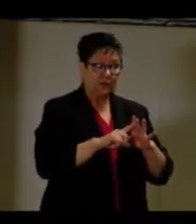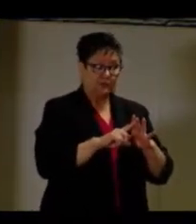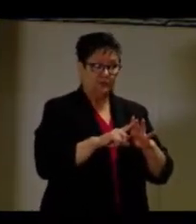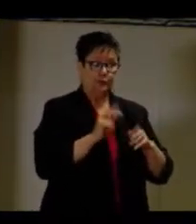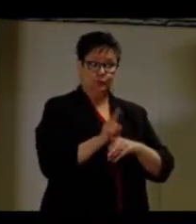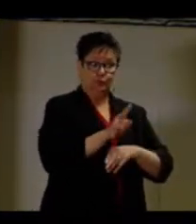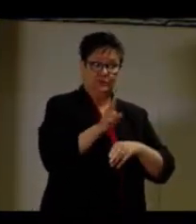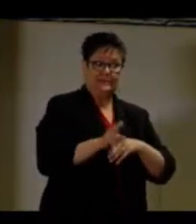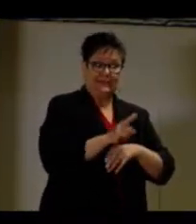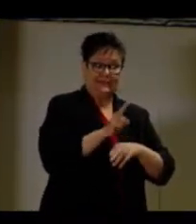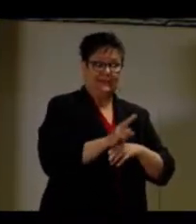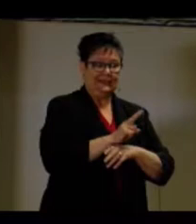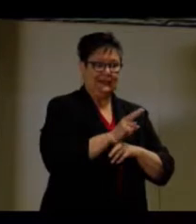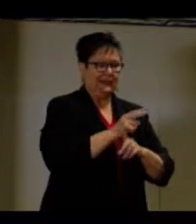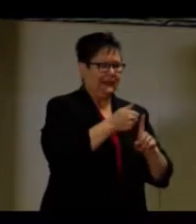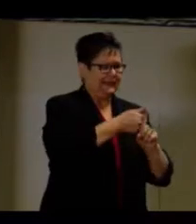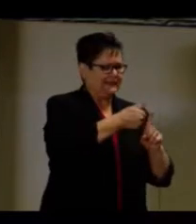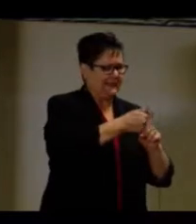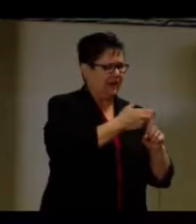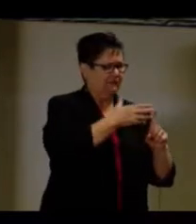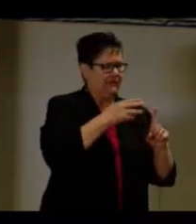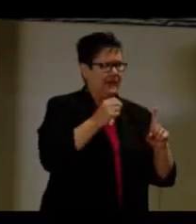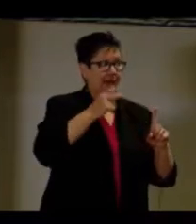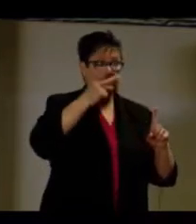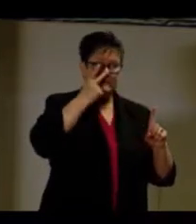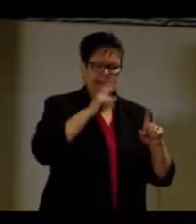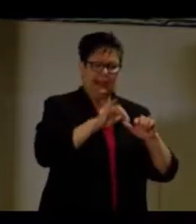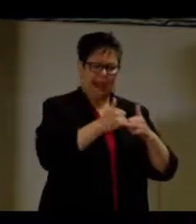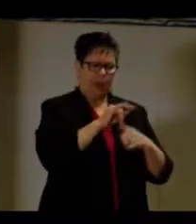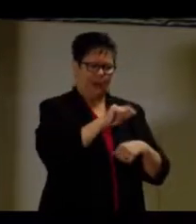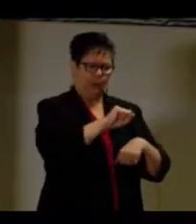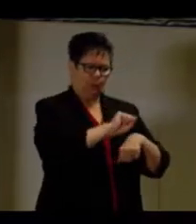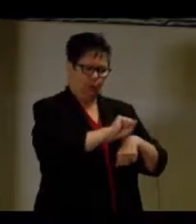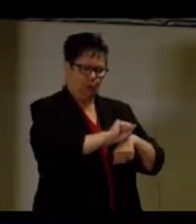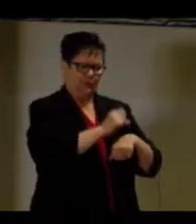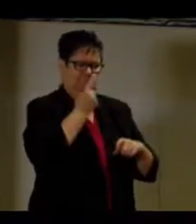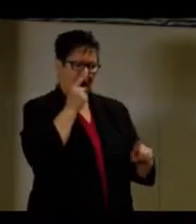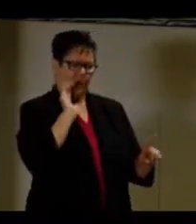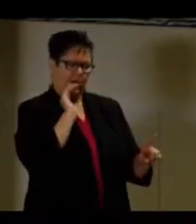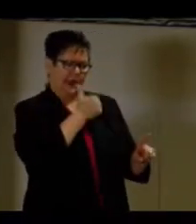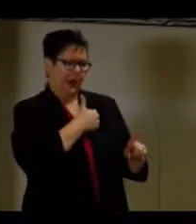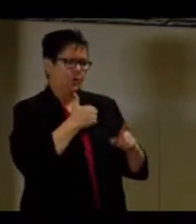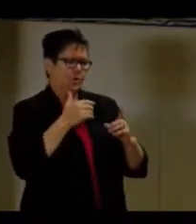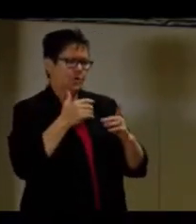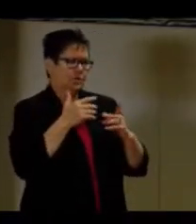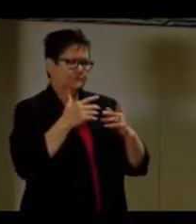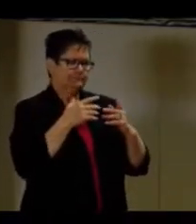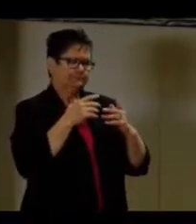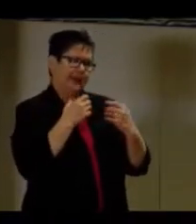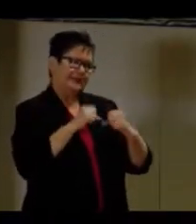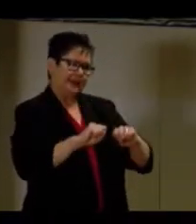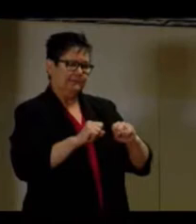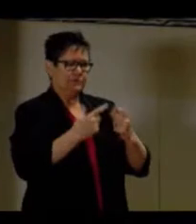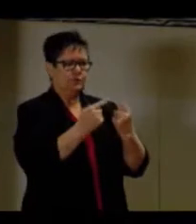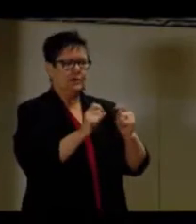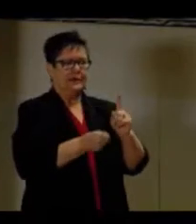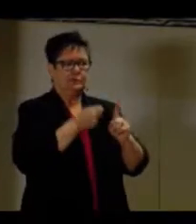play itself and seeing how it works out for our efforts to try to achieve greater